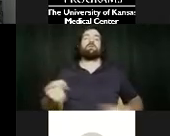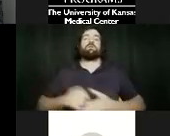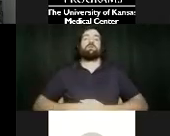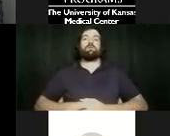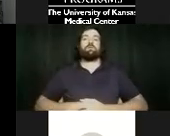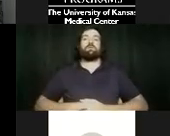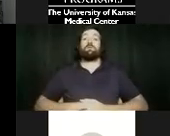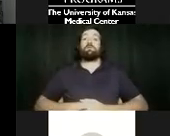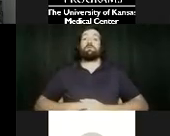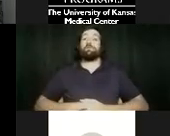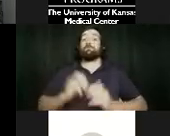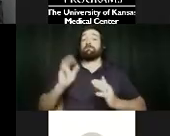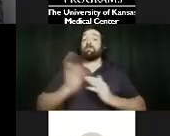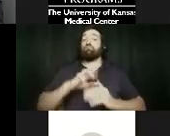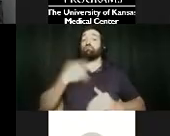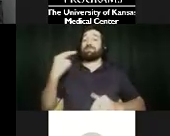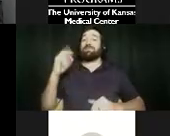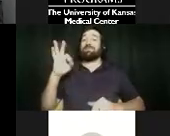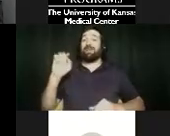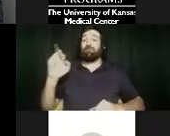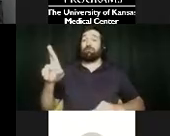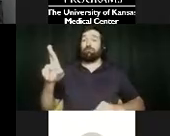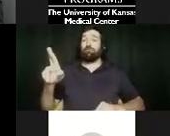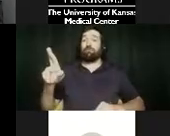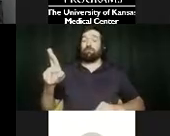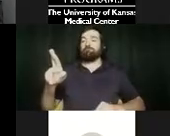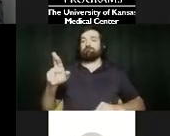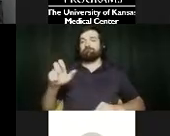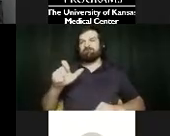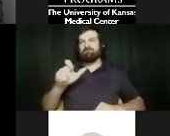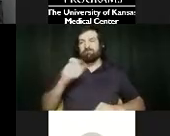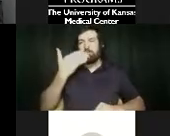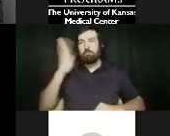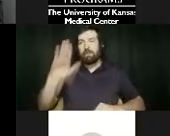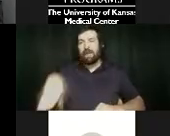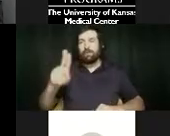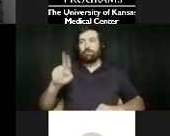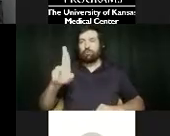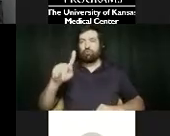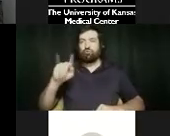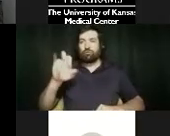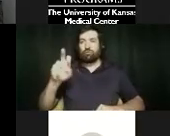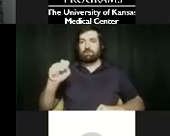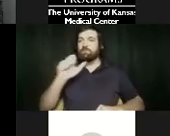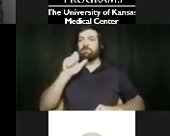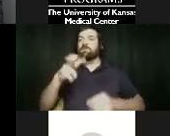So the leading risk factor is malnutrition. It's being underweight,